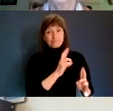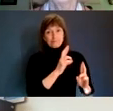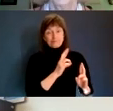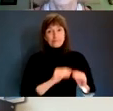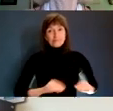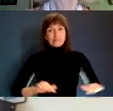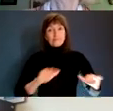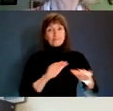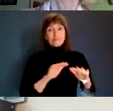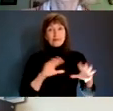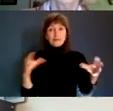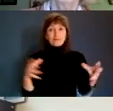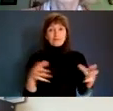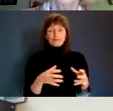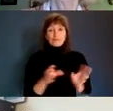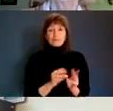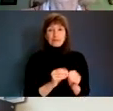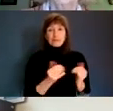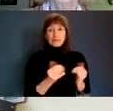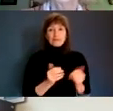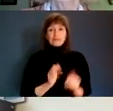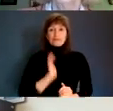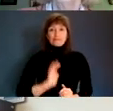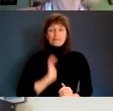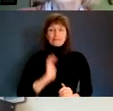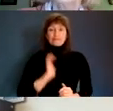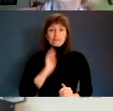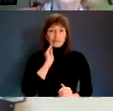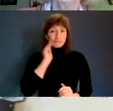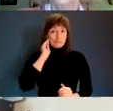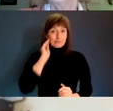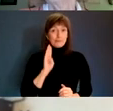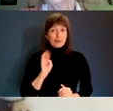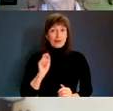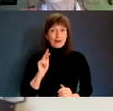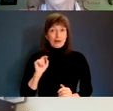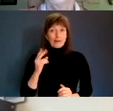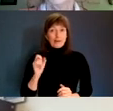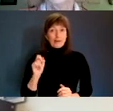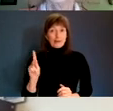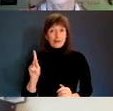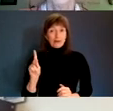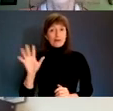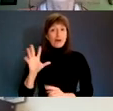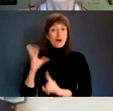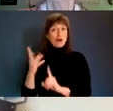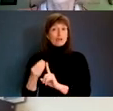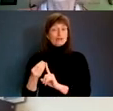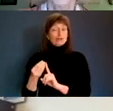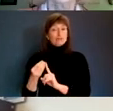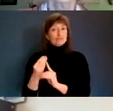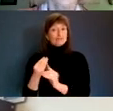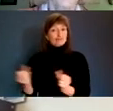we gather as the ancestral homelands of the Beothuk, whose culture has now been erased forever. We